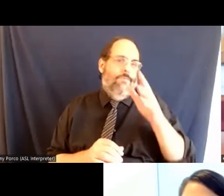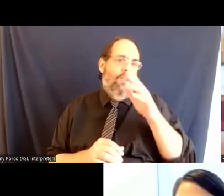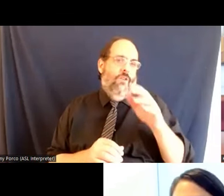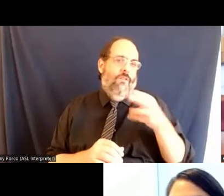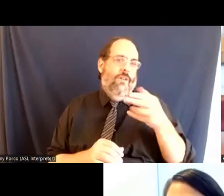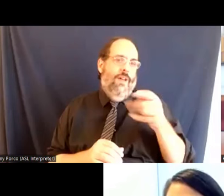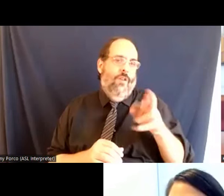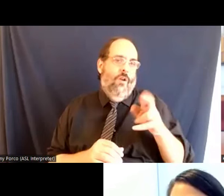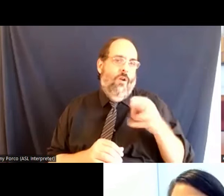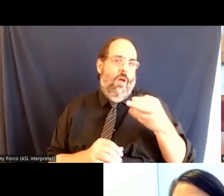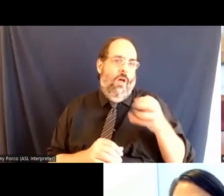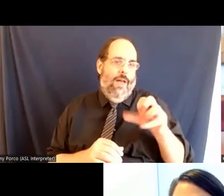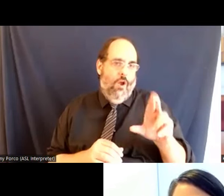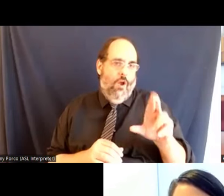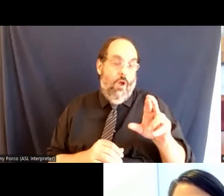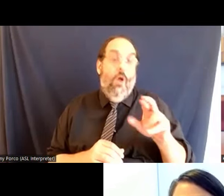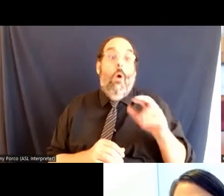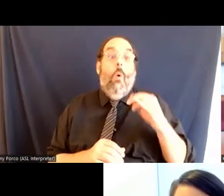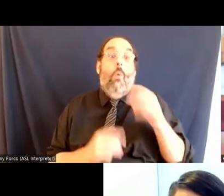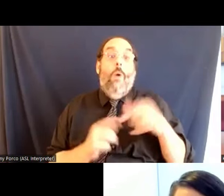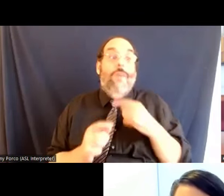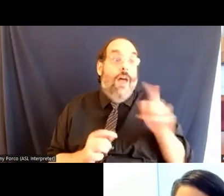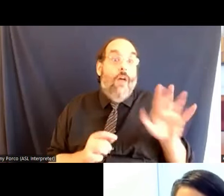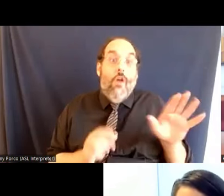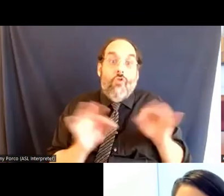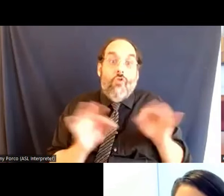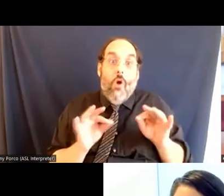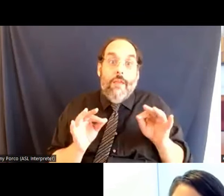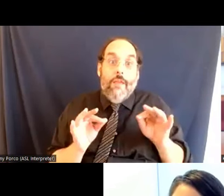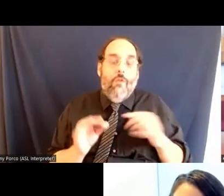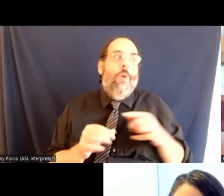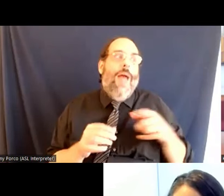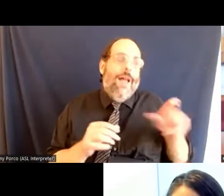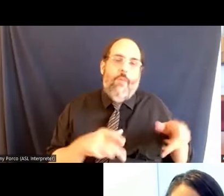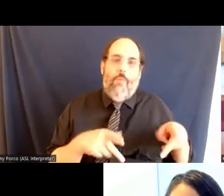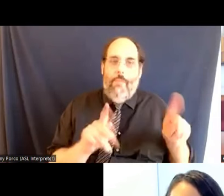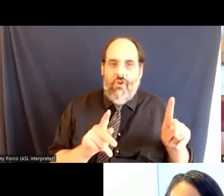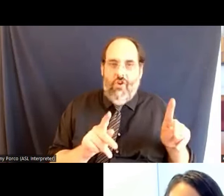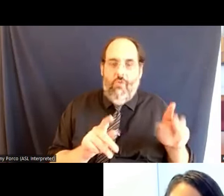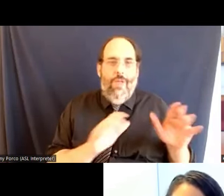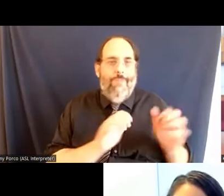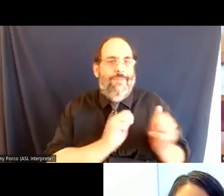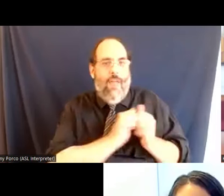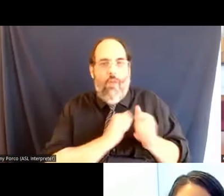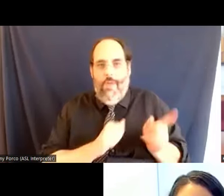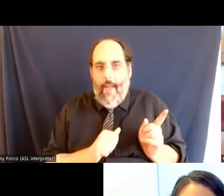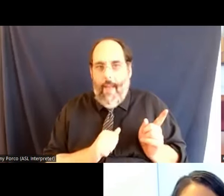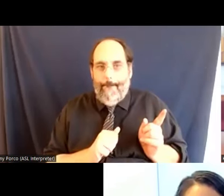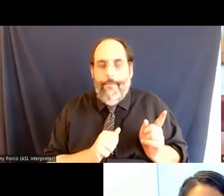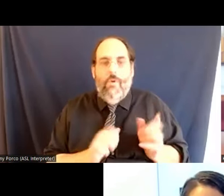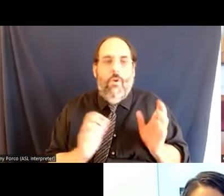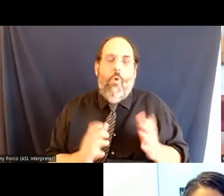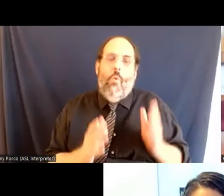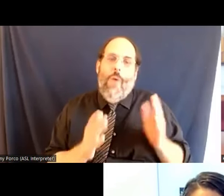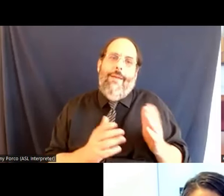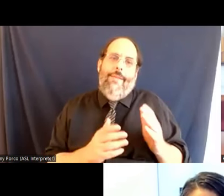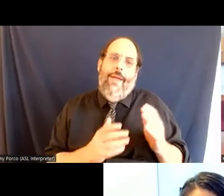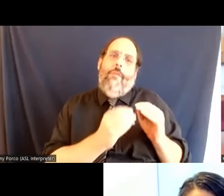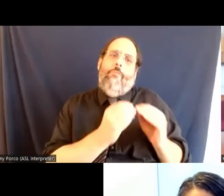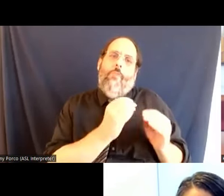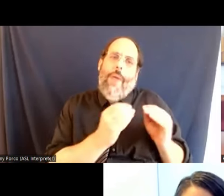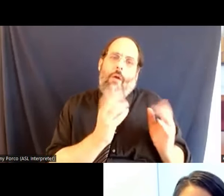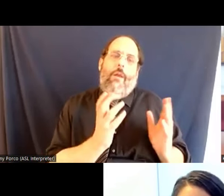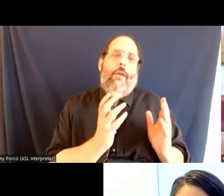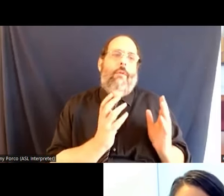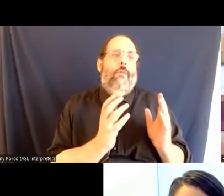their stories, we do so with their permission. We do so as much as possible alongside them. We do so in a way that is reparative and regenerative for